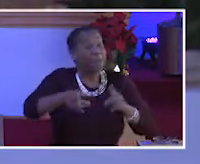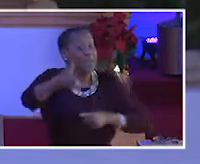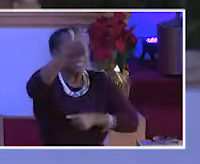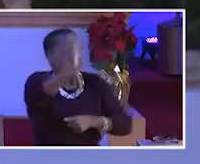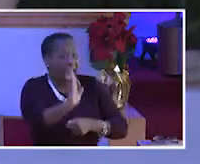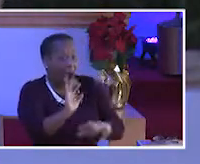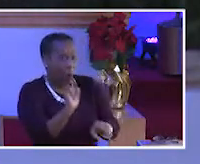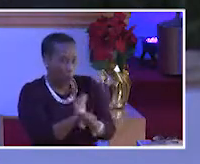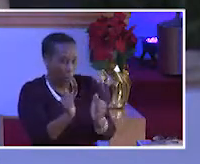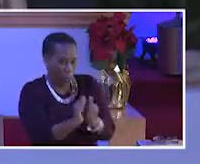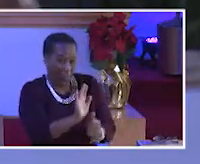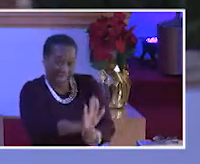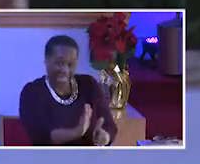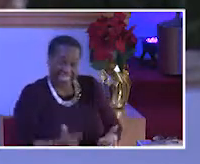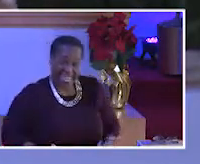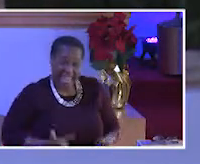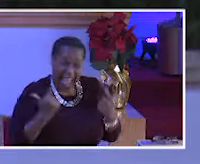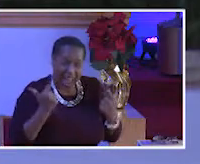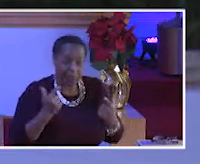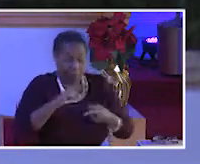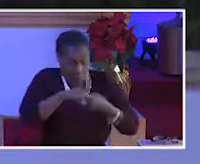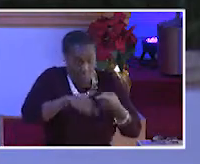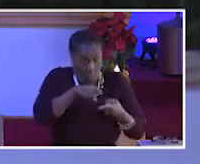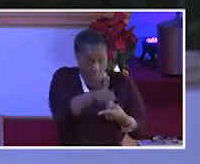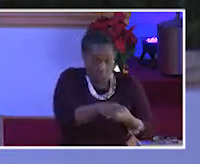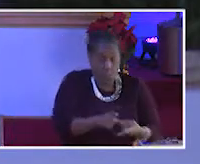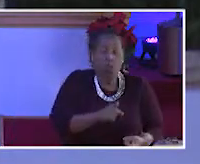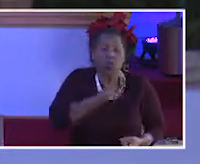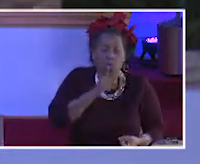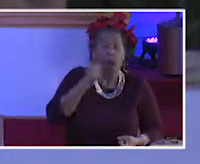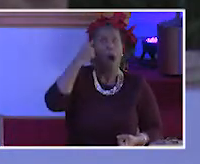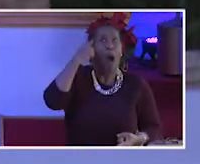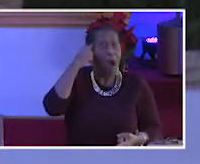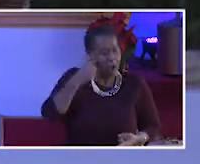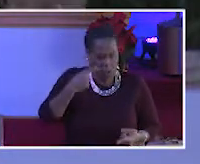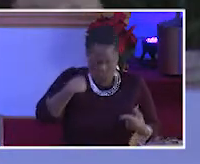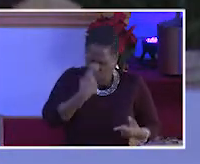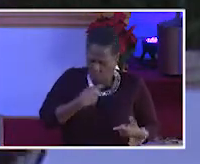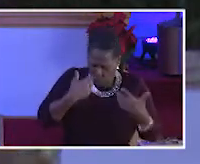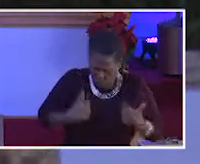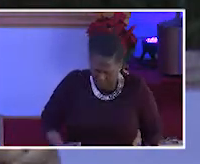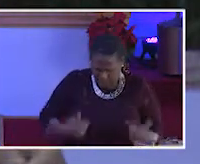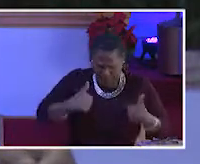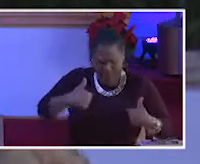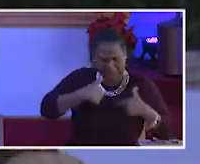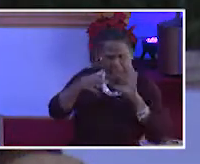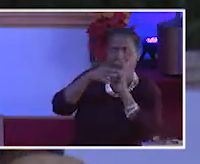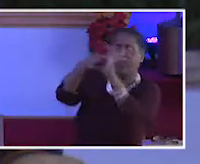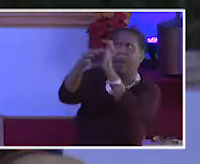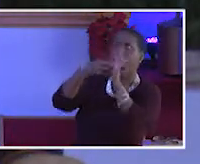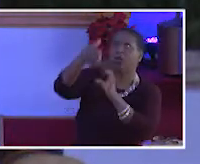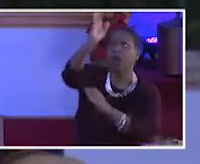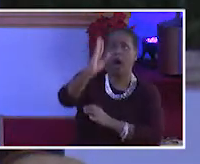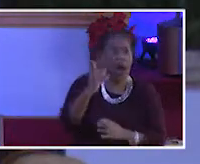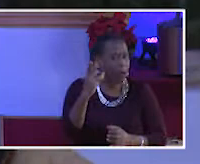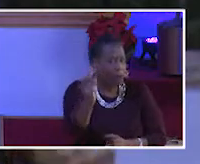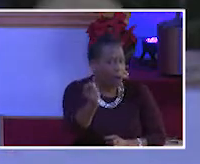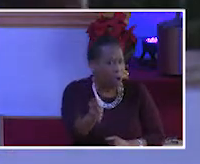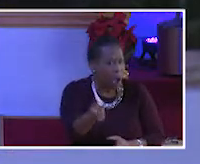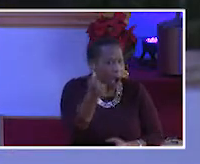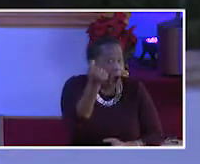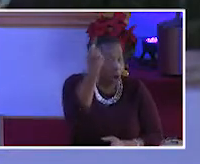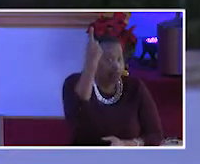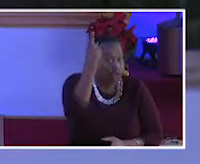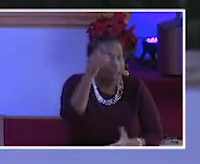worked in his life. And beloved, when you realize not only who you are, but who you are, you will quickly understand